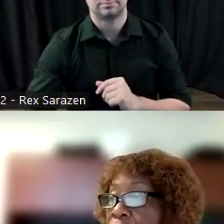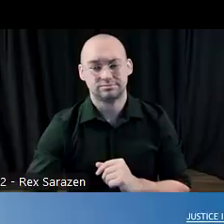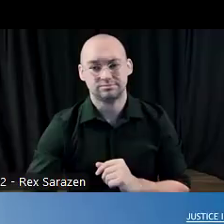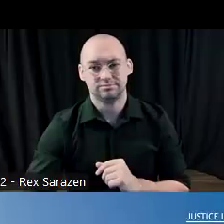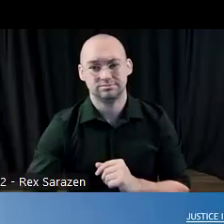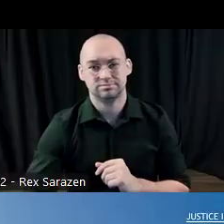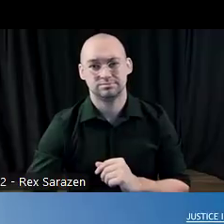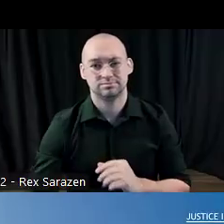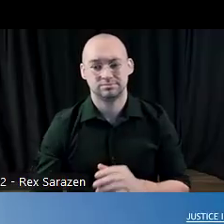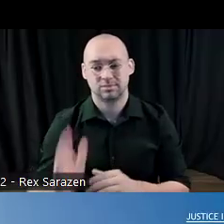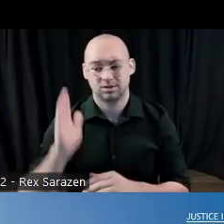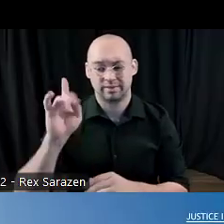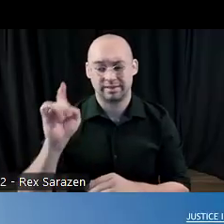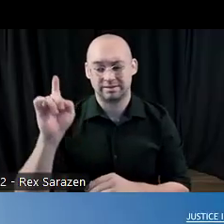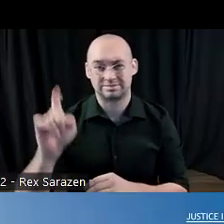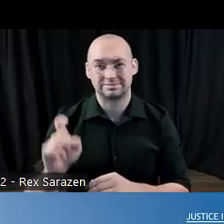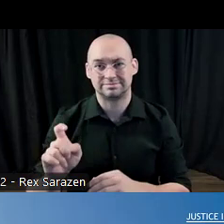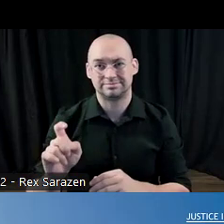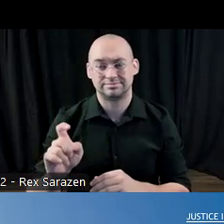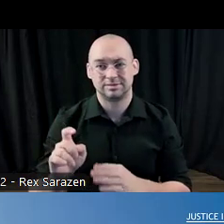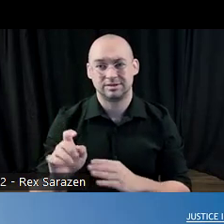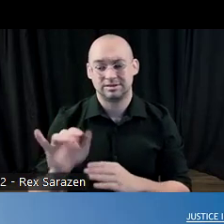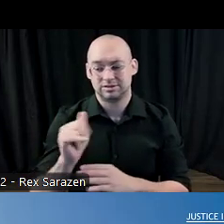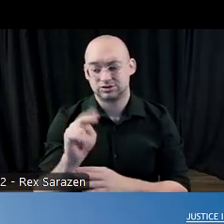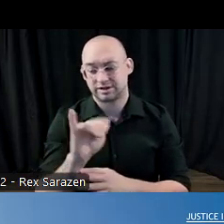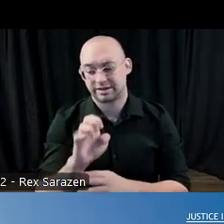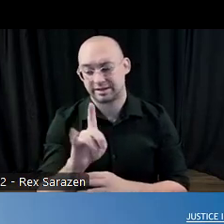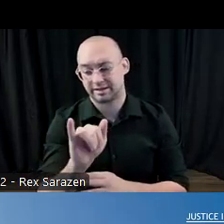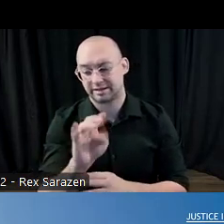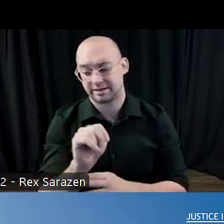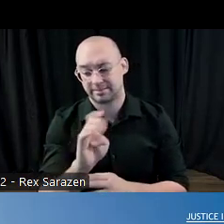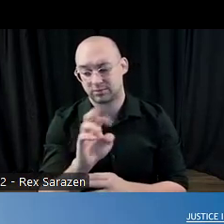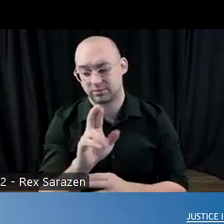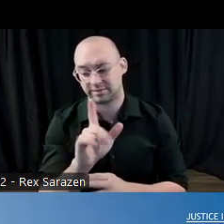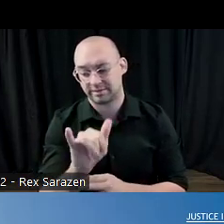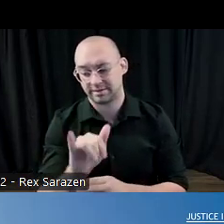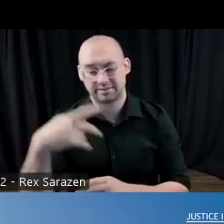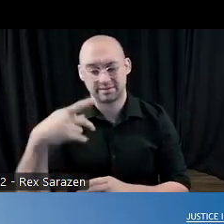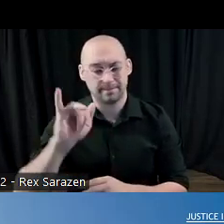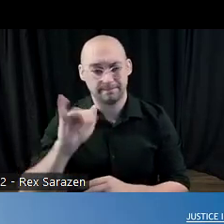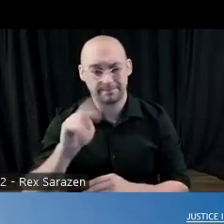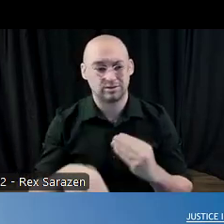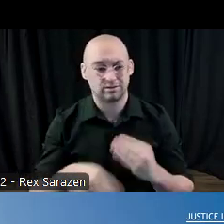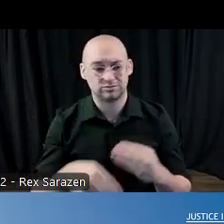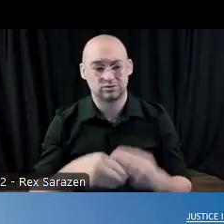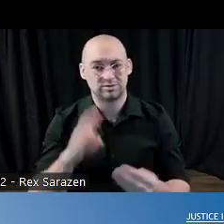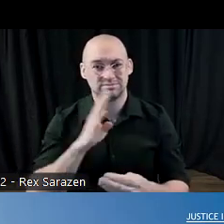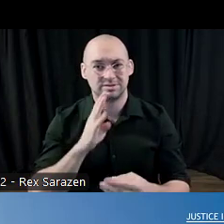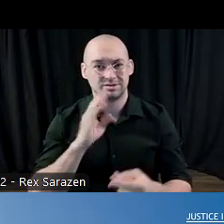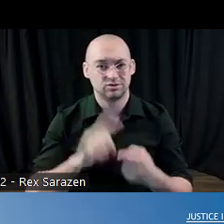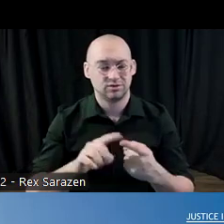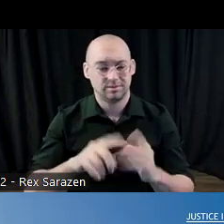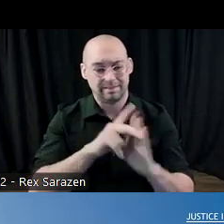just to ask that Andrea and Jamie and Kimberly get pinned as well, because they will be speaking to the policies that the